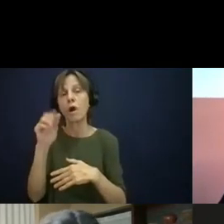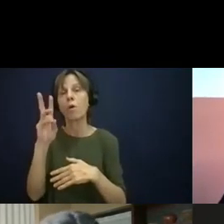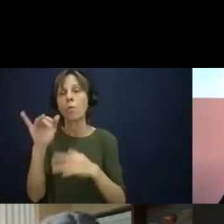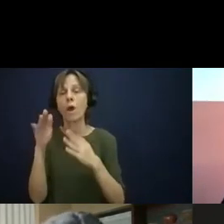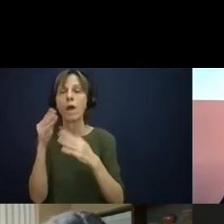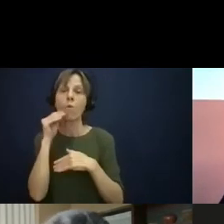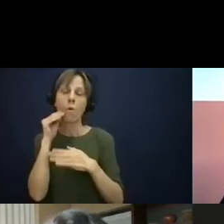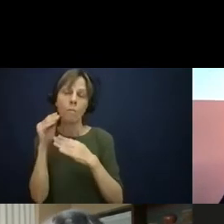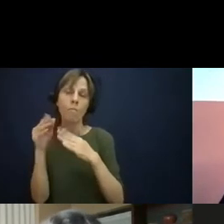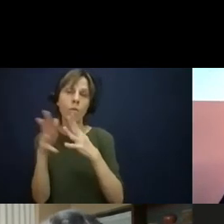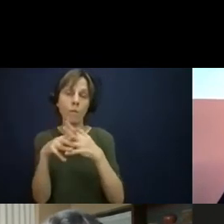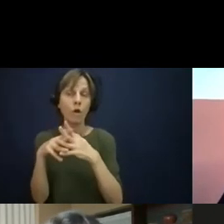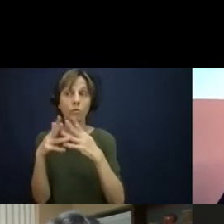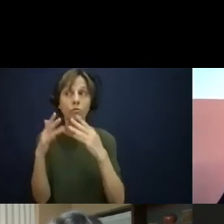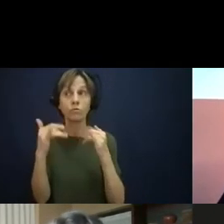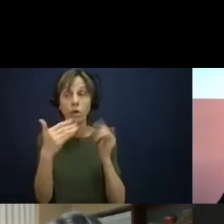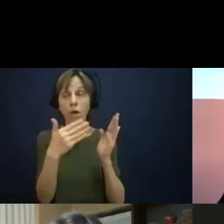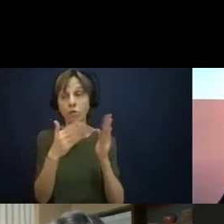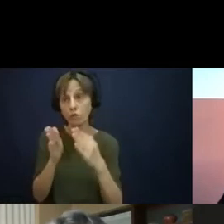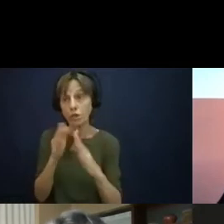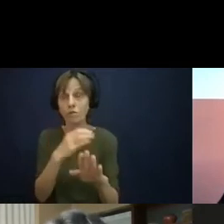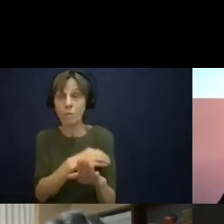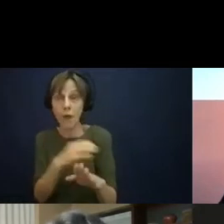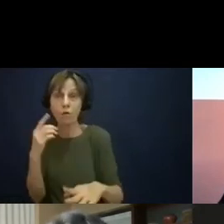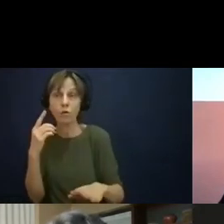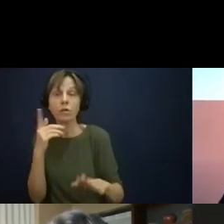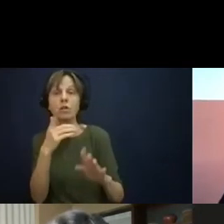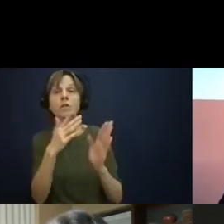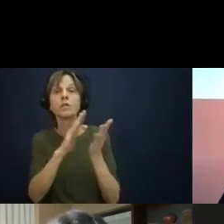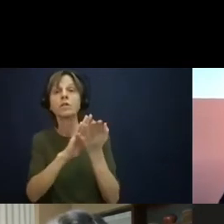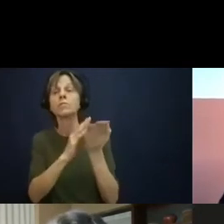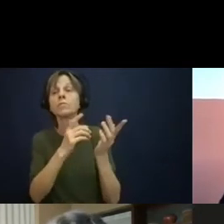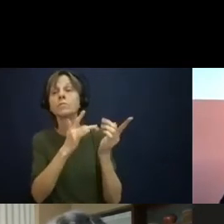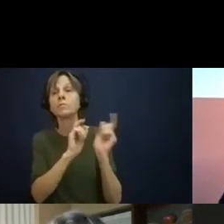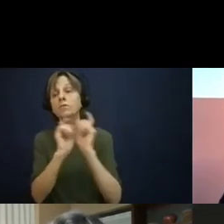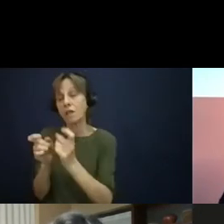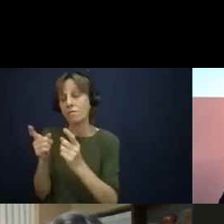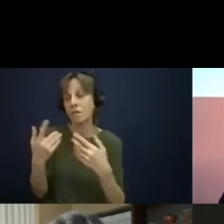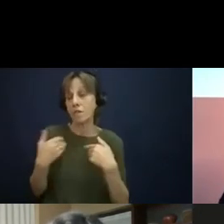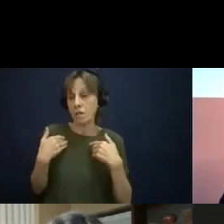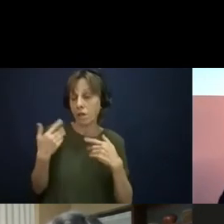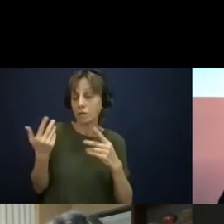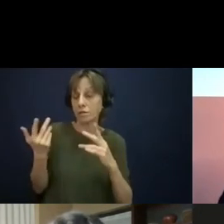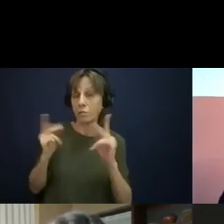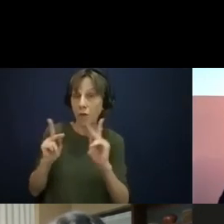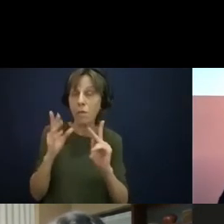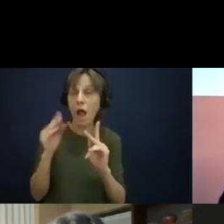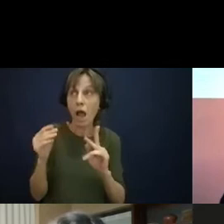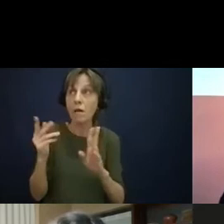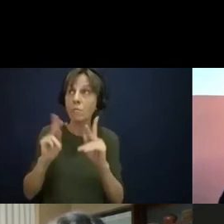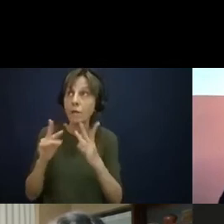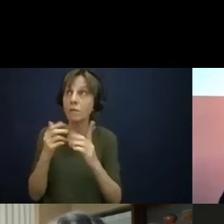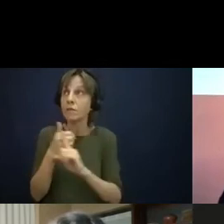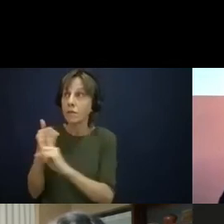to young people with lived expertise and the people who have experienced, homelessness, and just being moved around